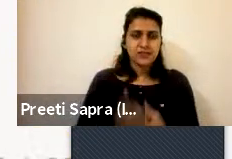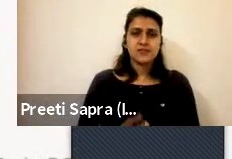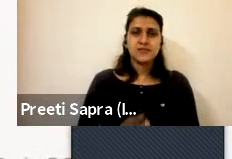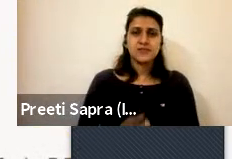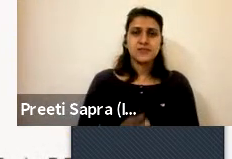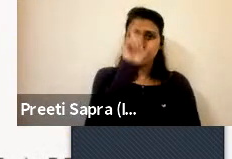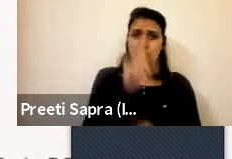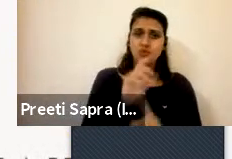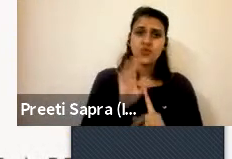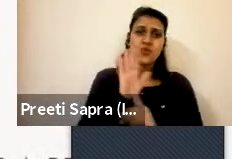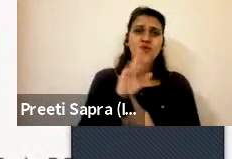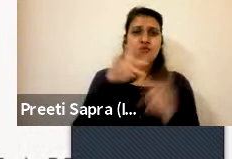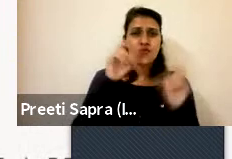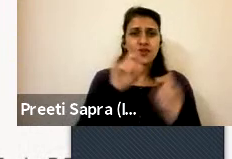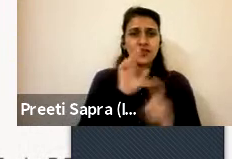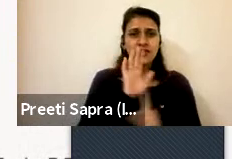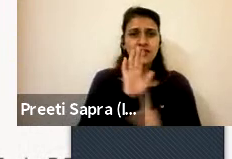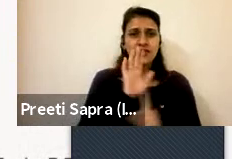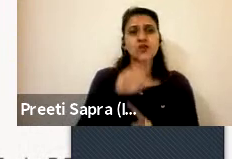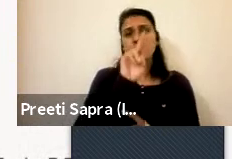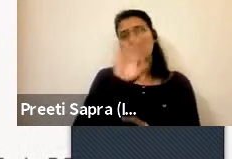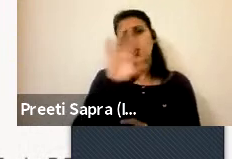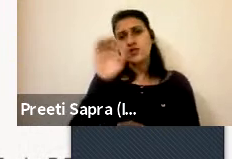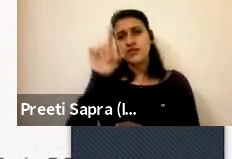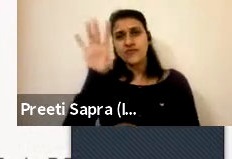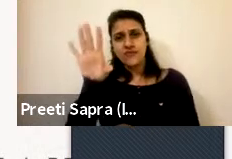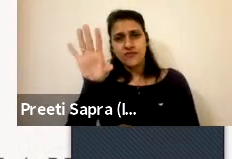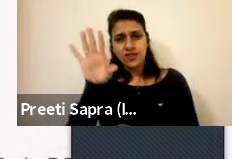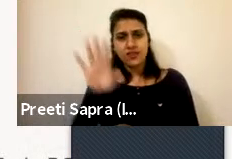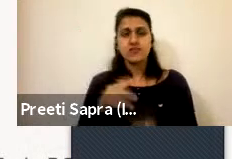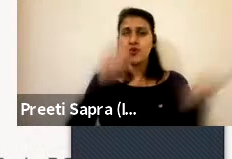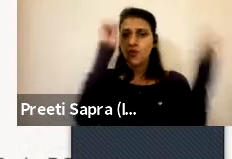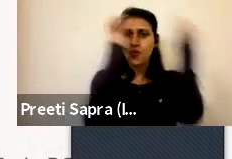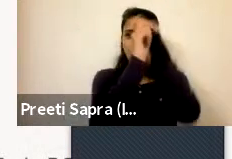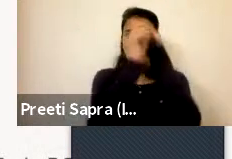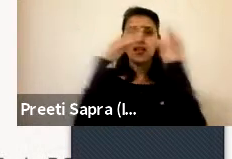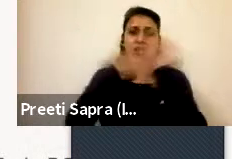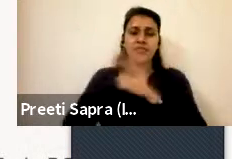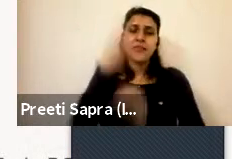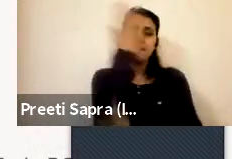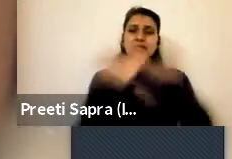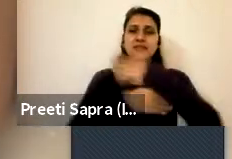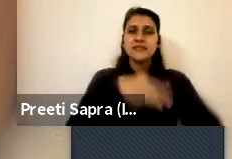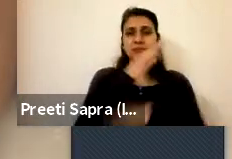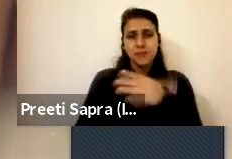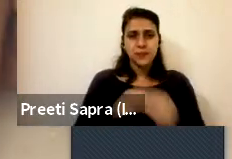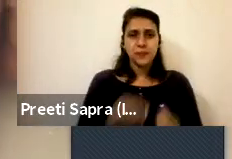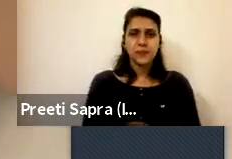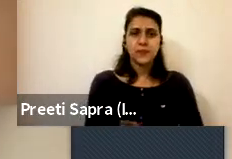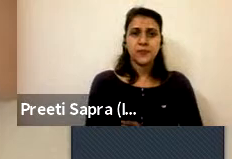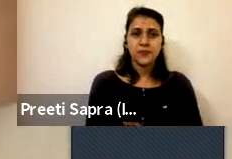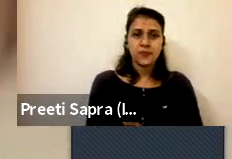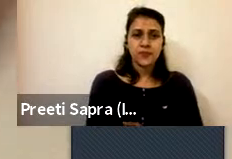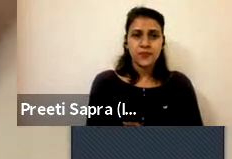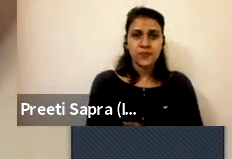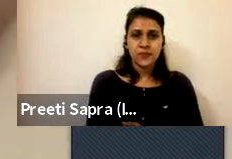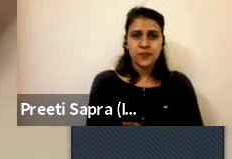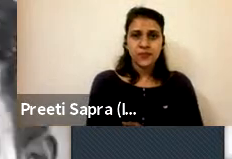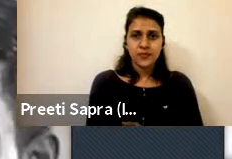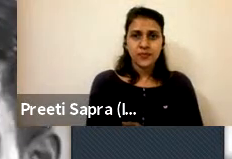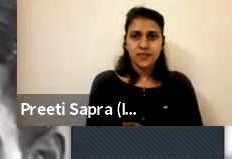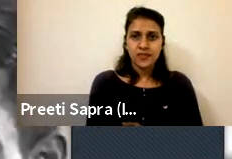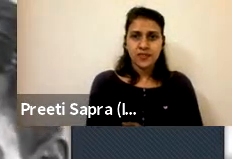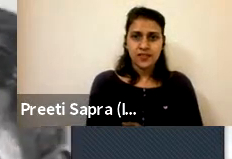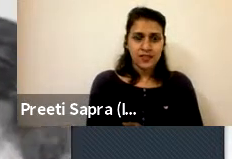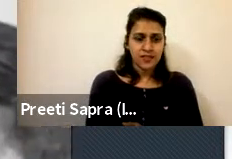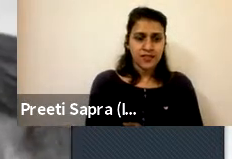Nakro, winner 2015, role model people with disability. Join us as we celebrate